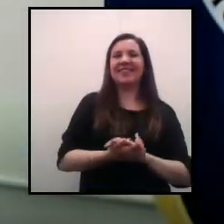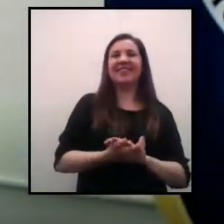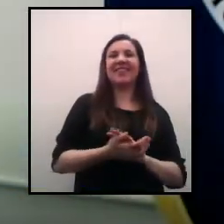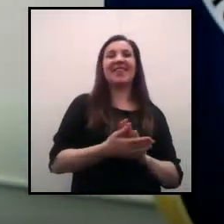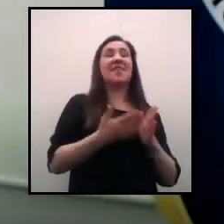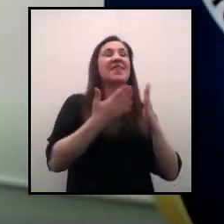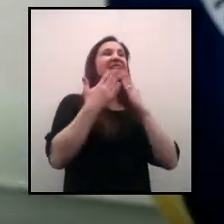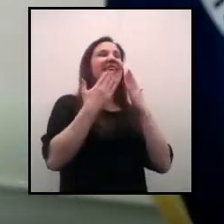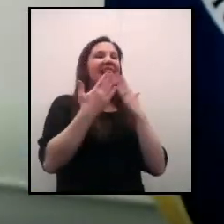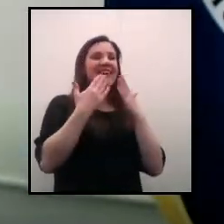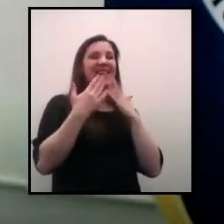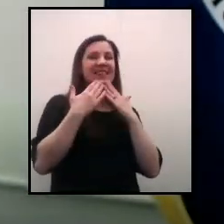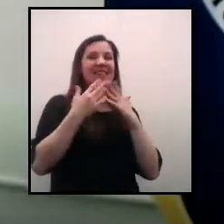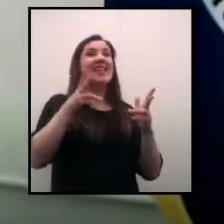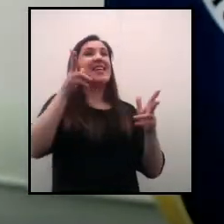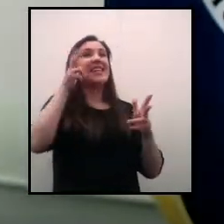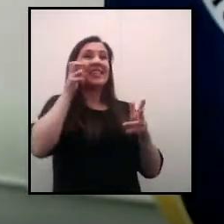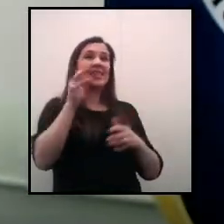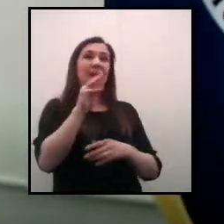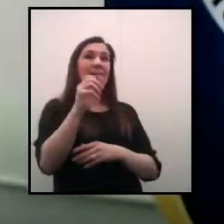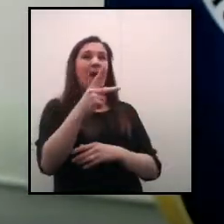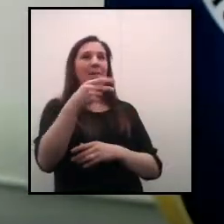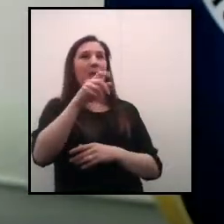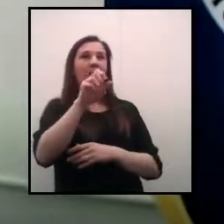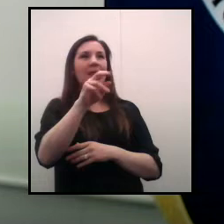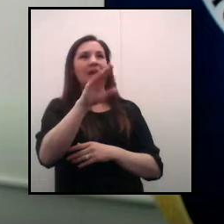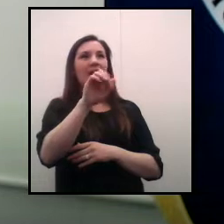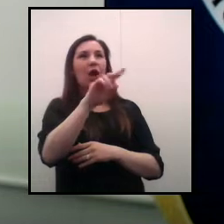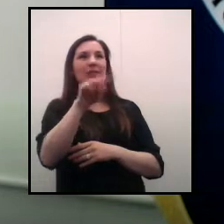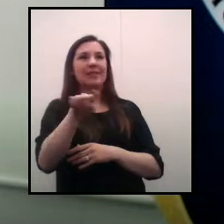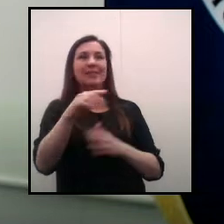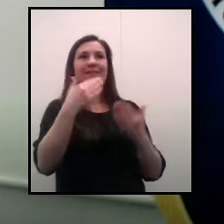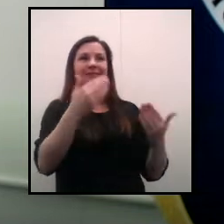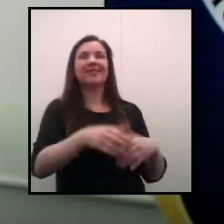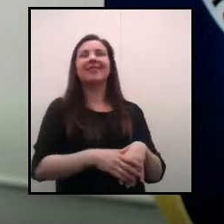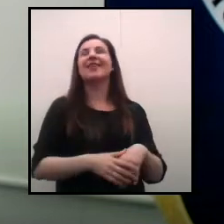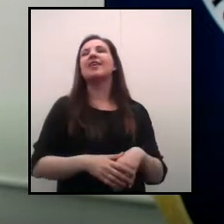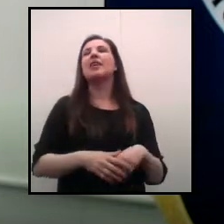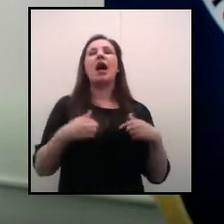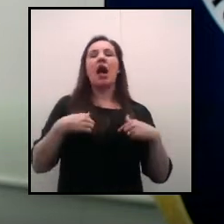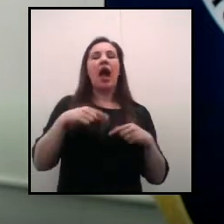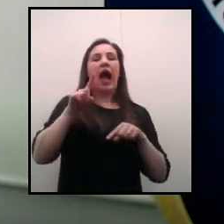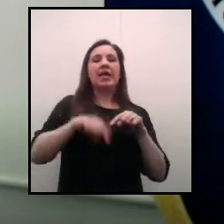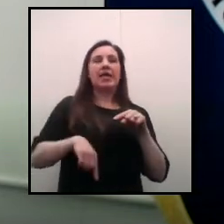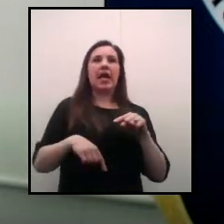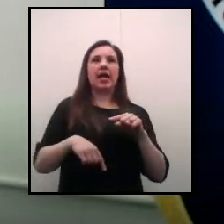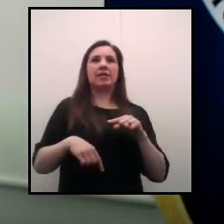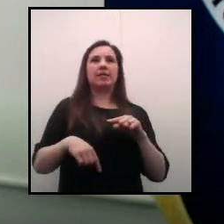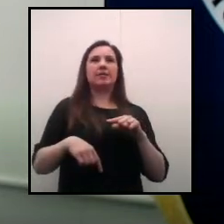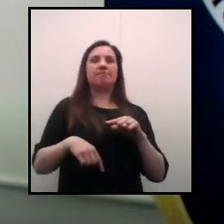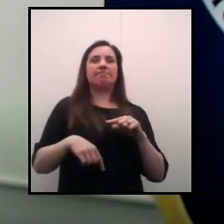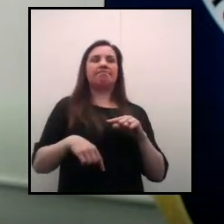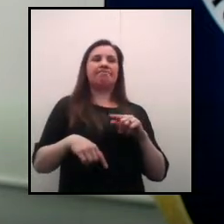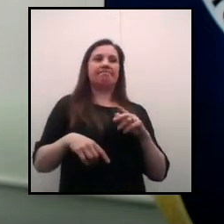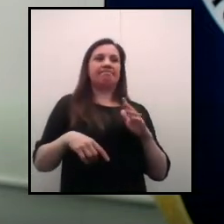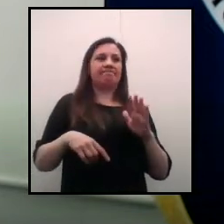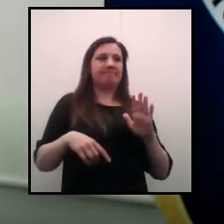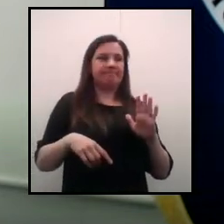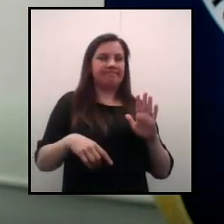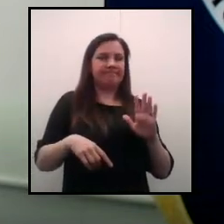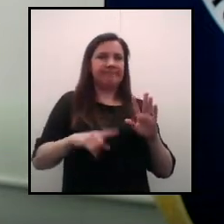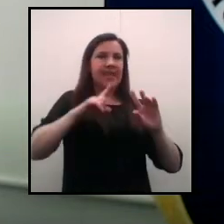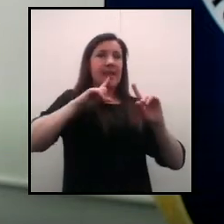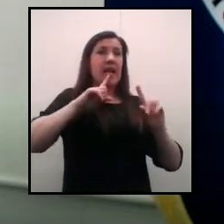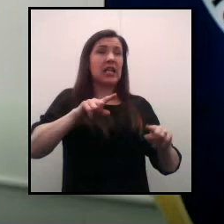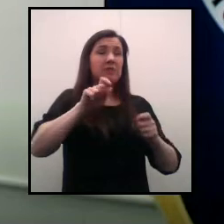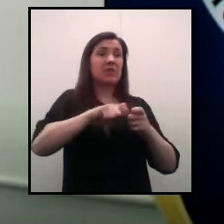Yes. Listen to your county executive. So I can't really speak for the specific